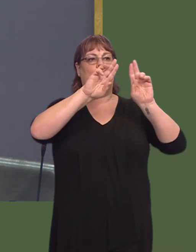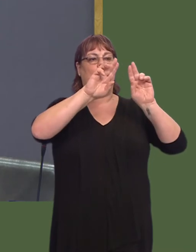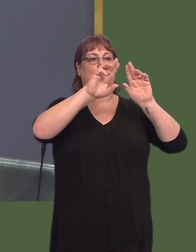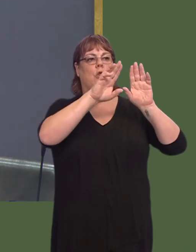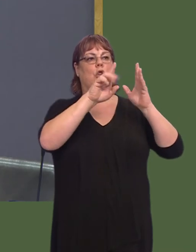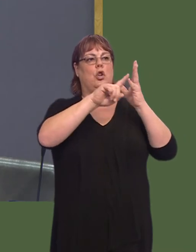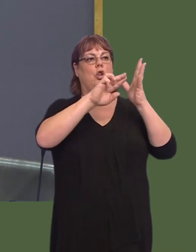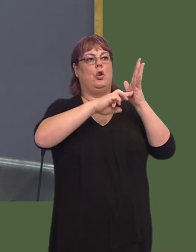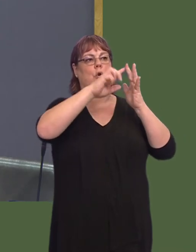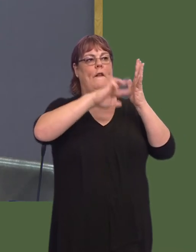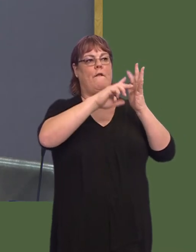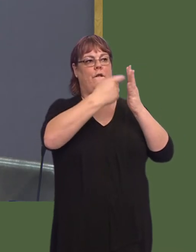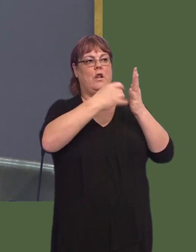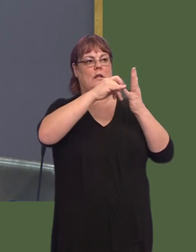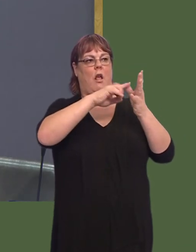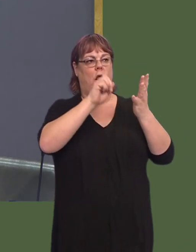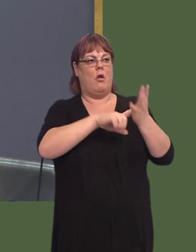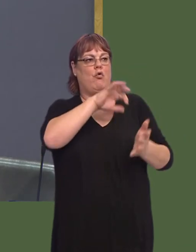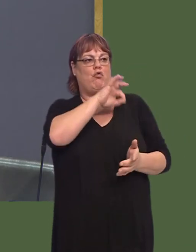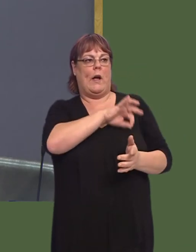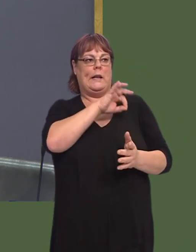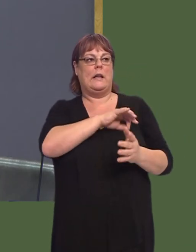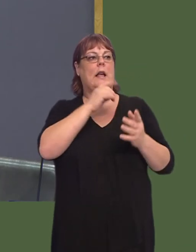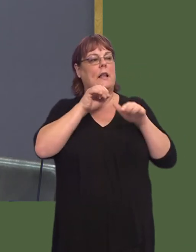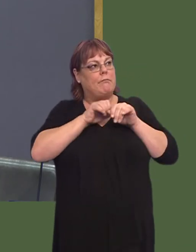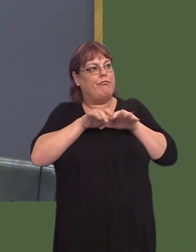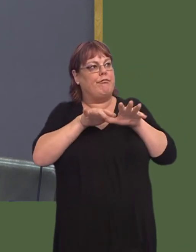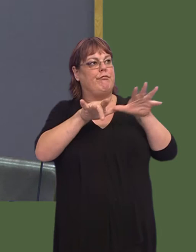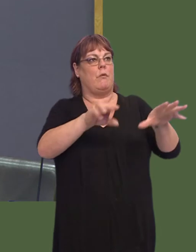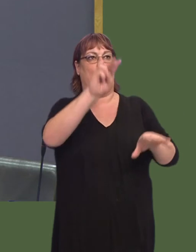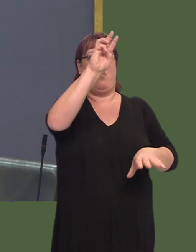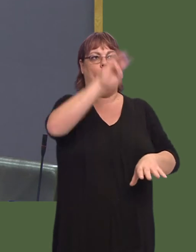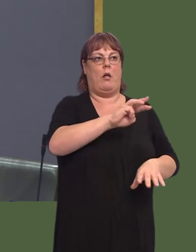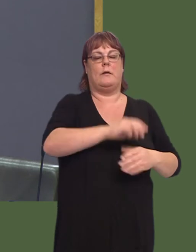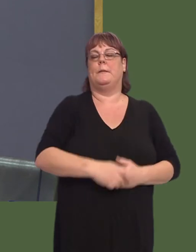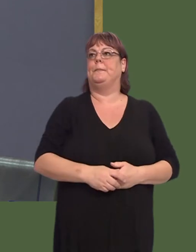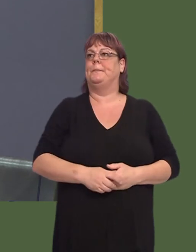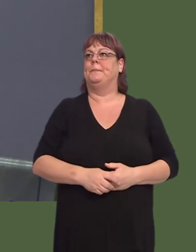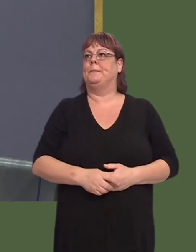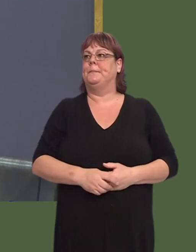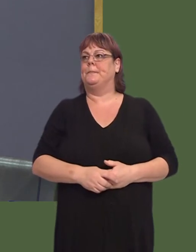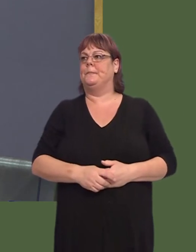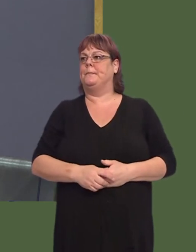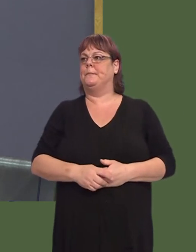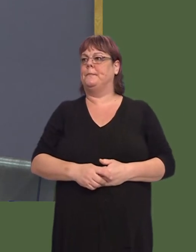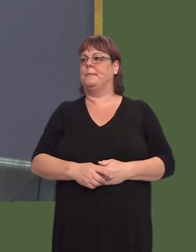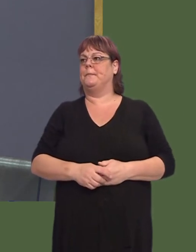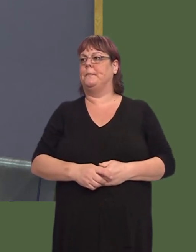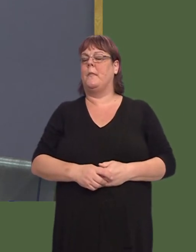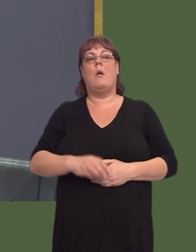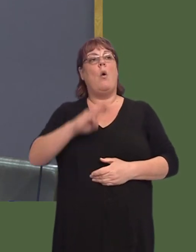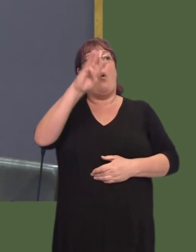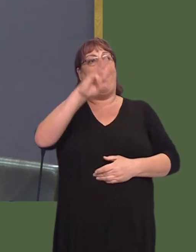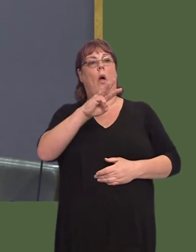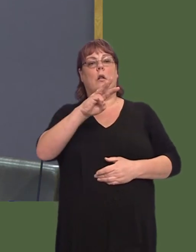payment which replaces the six current working age benefits, is being rolled out across Wales. Despite the outstanding and proactive work